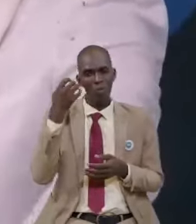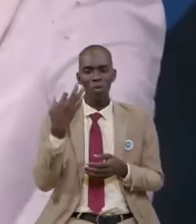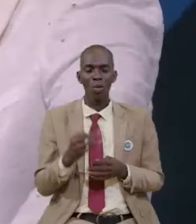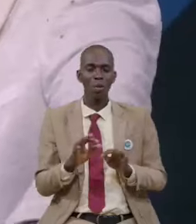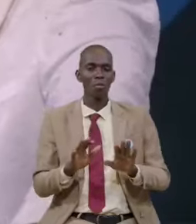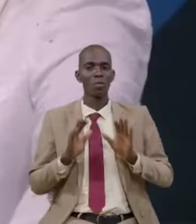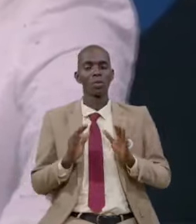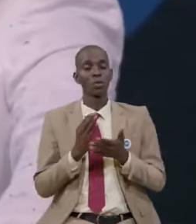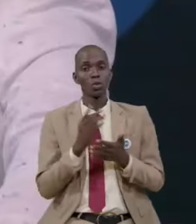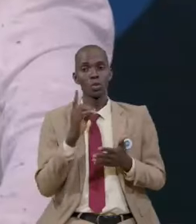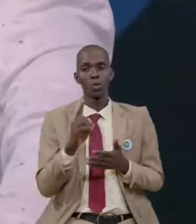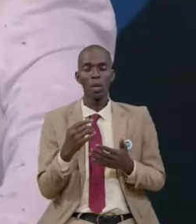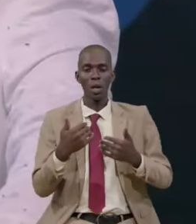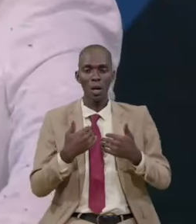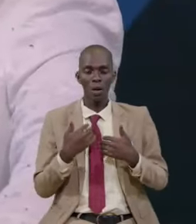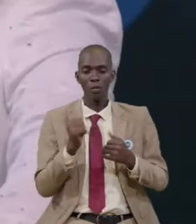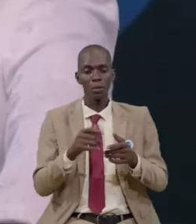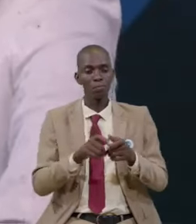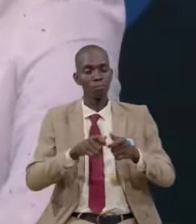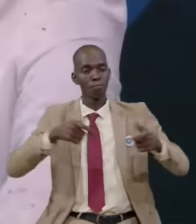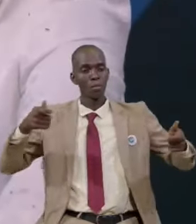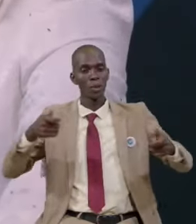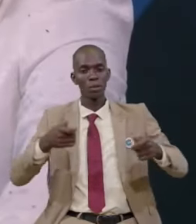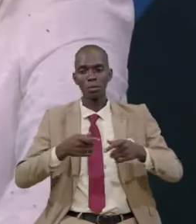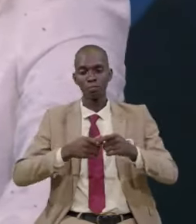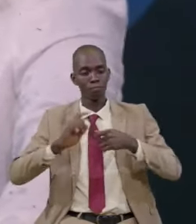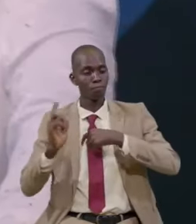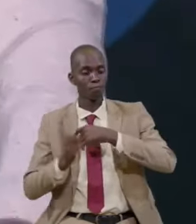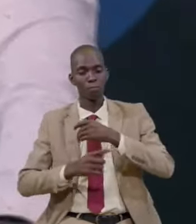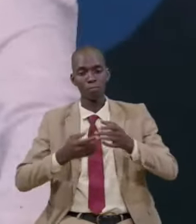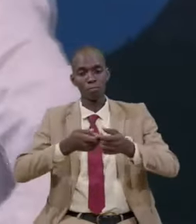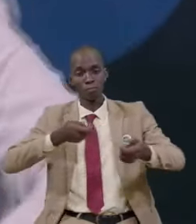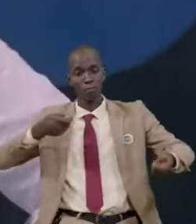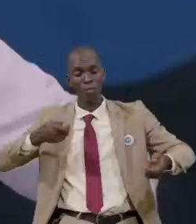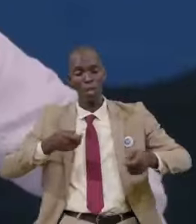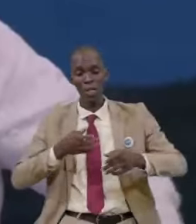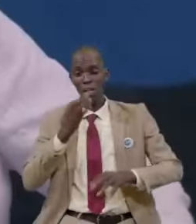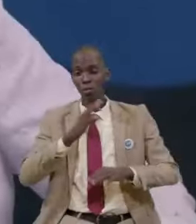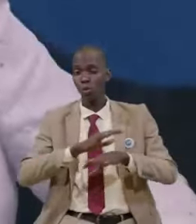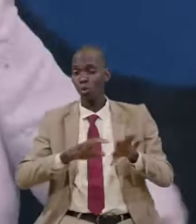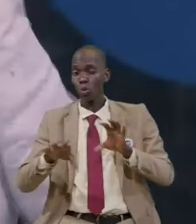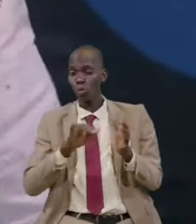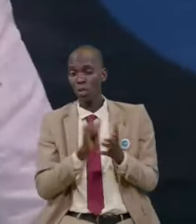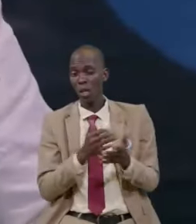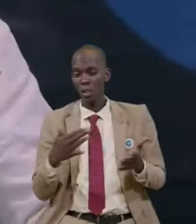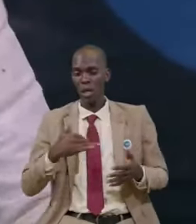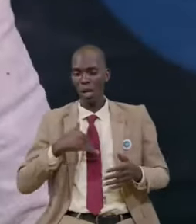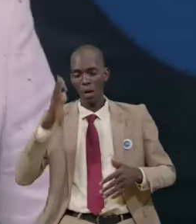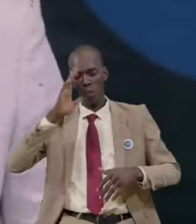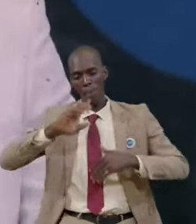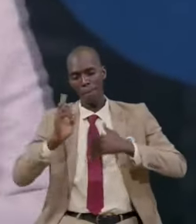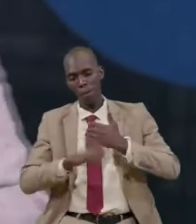big whip behind them. If you don't do that thing, this is what will do unto you.